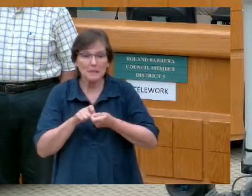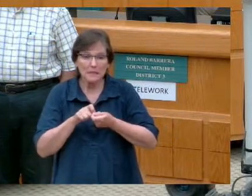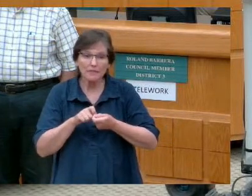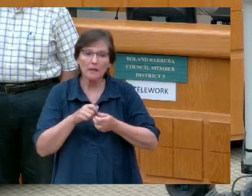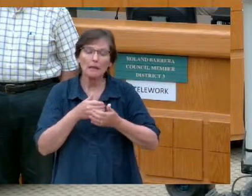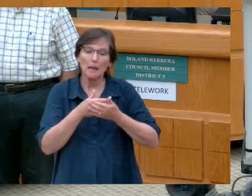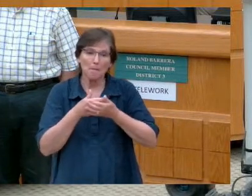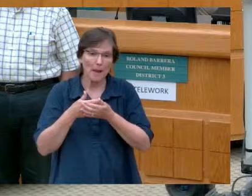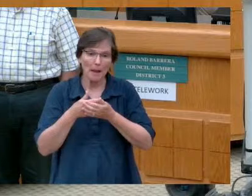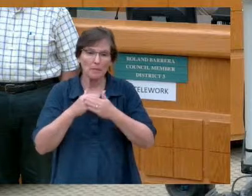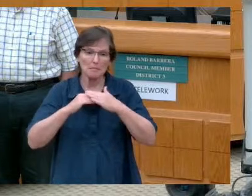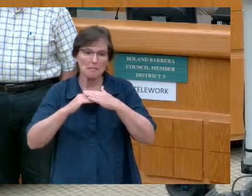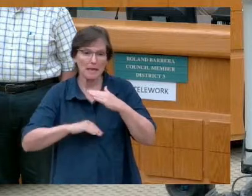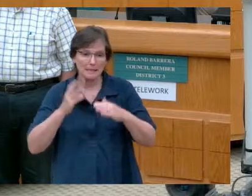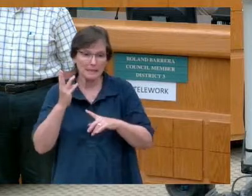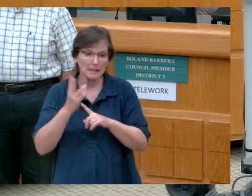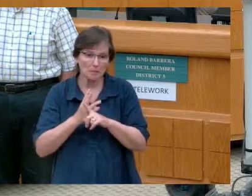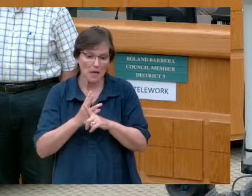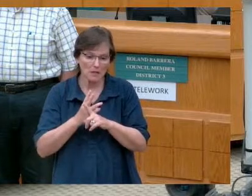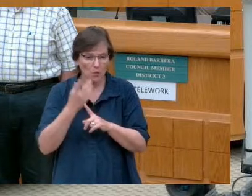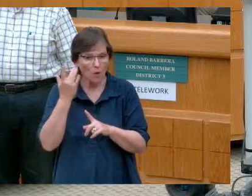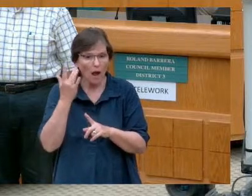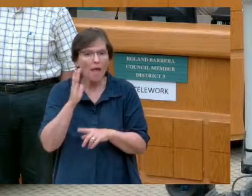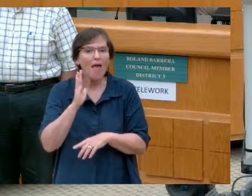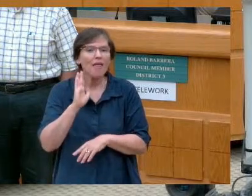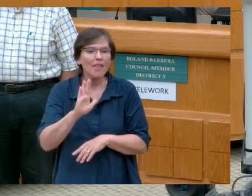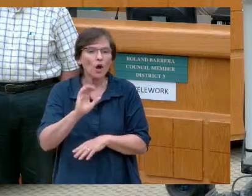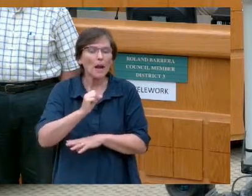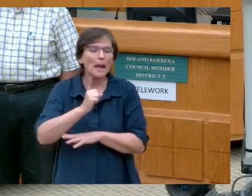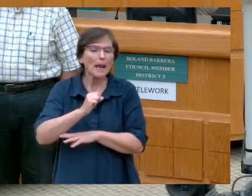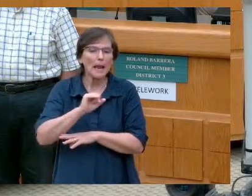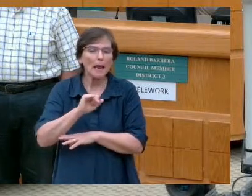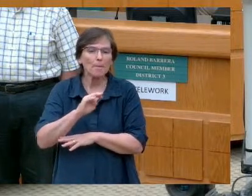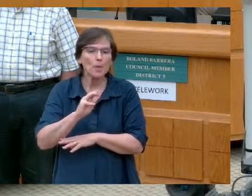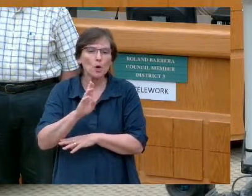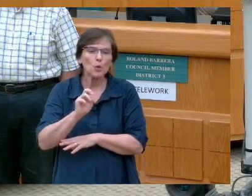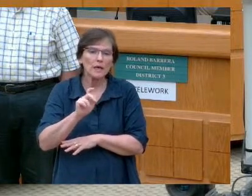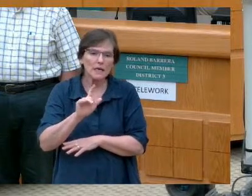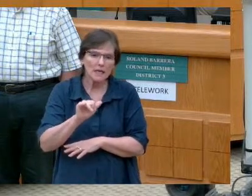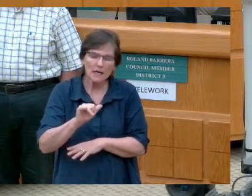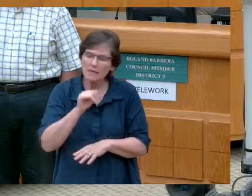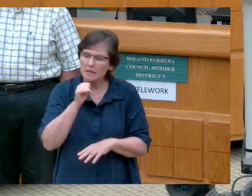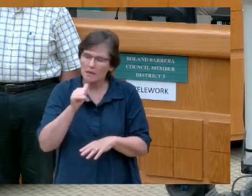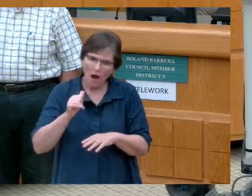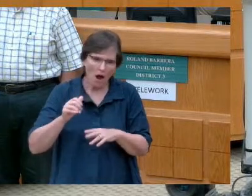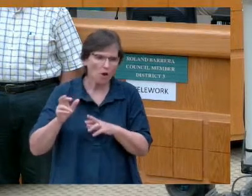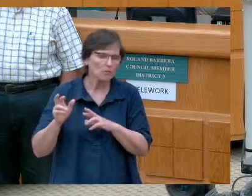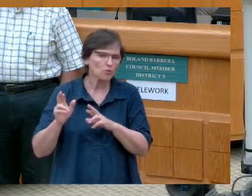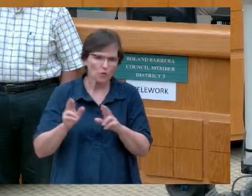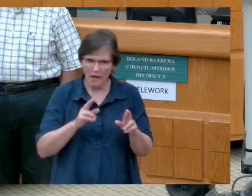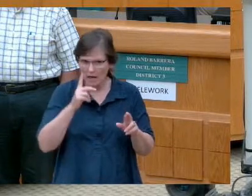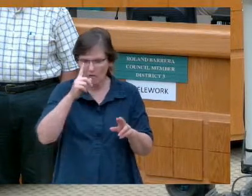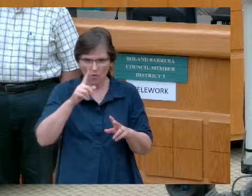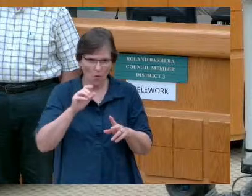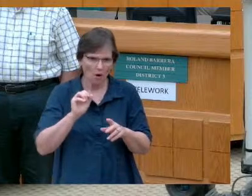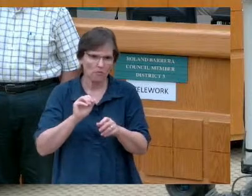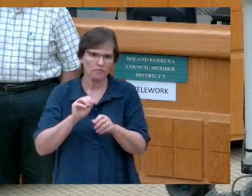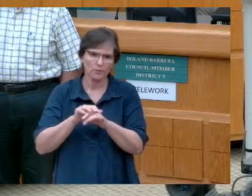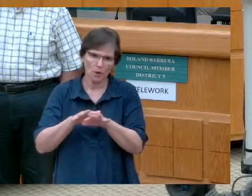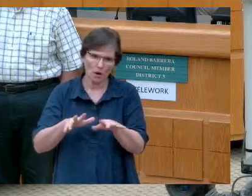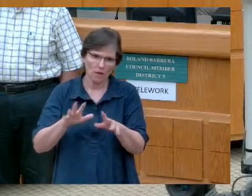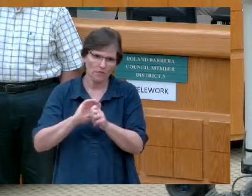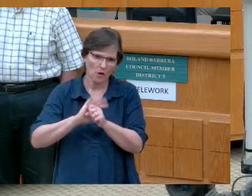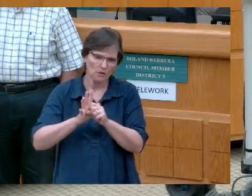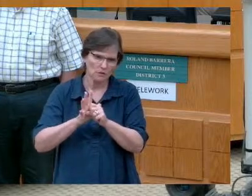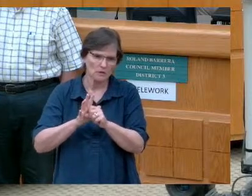immunities all built up yet. That's why even for flu vaccine, we don't vaccinate anybody under 6 months, only 6 months and older. So it's really important if you're